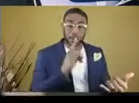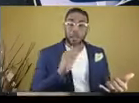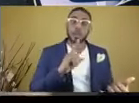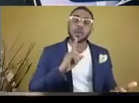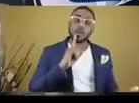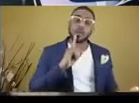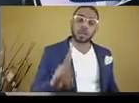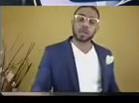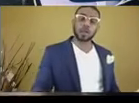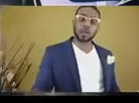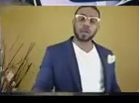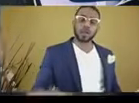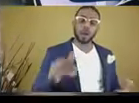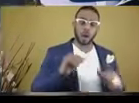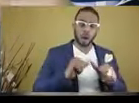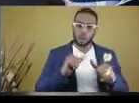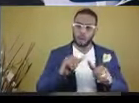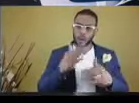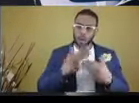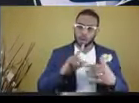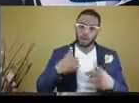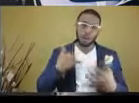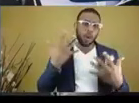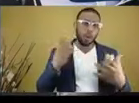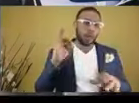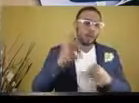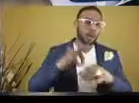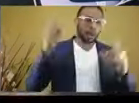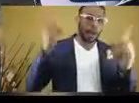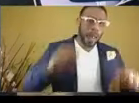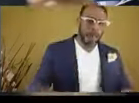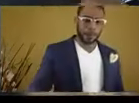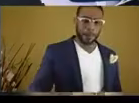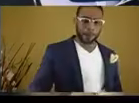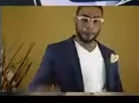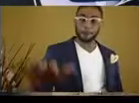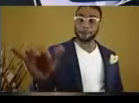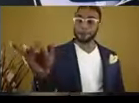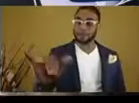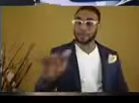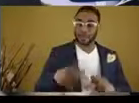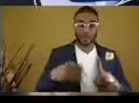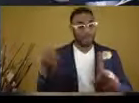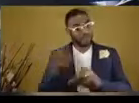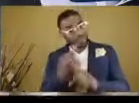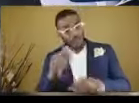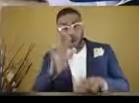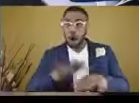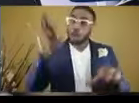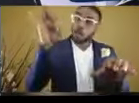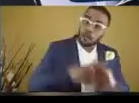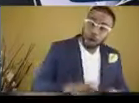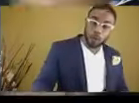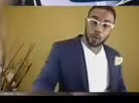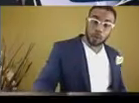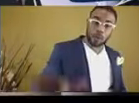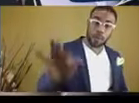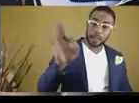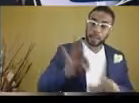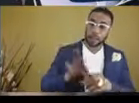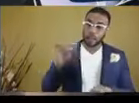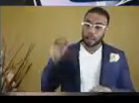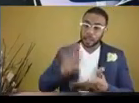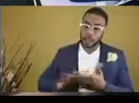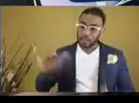this ongoing piece around, we don't want the vote to go down, that same kind of attack on the vote in Electoral College is the